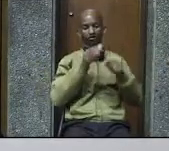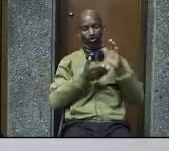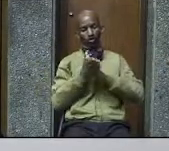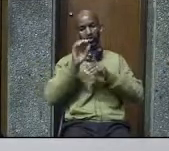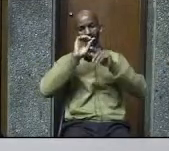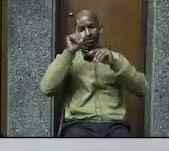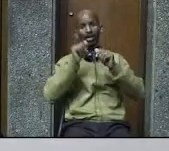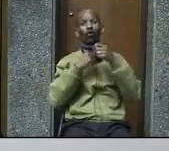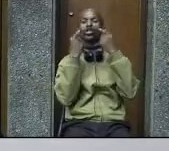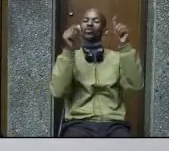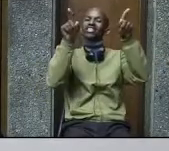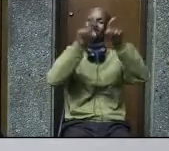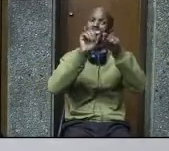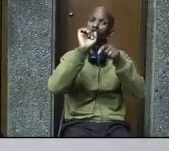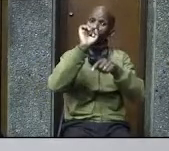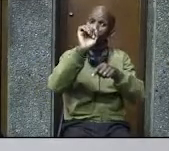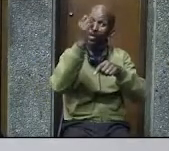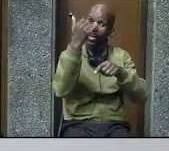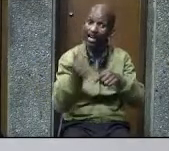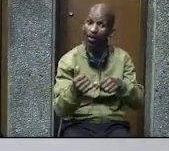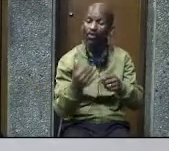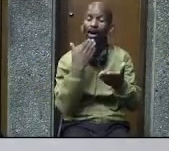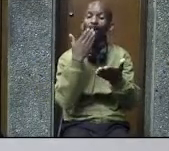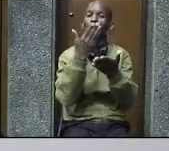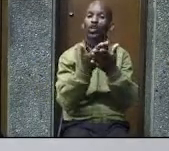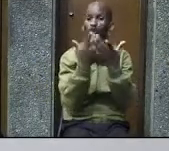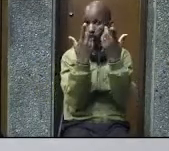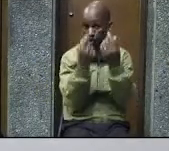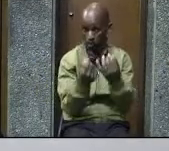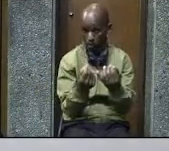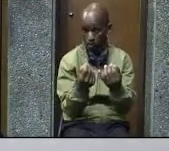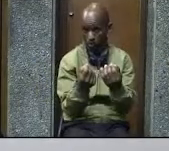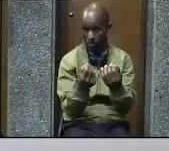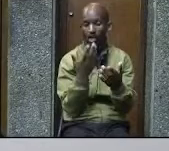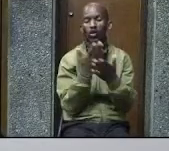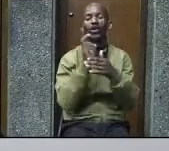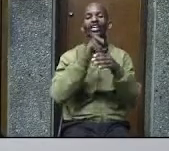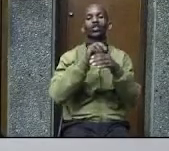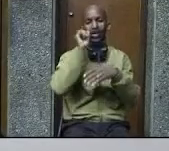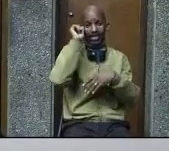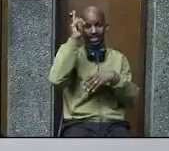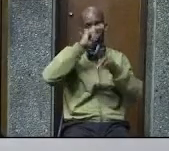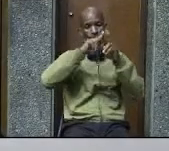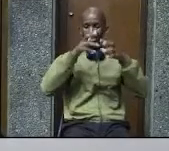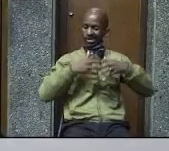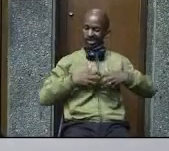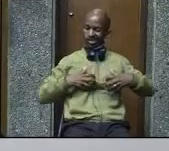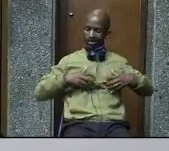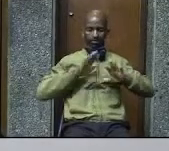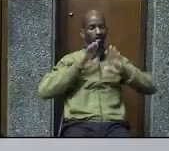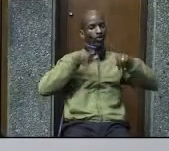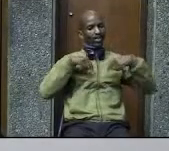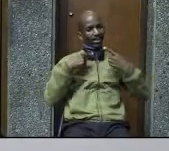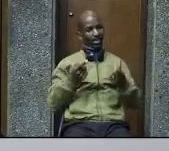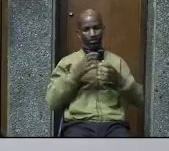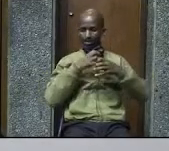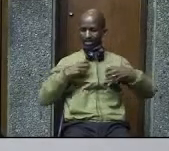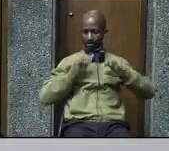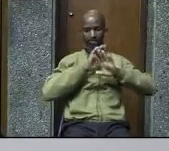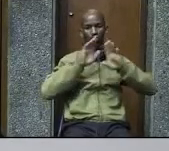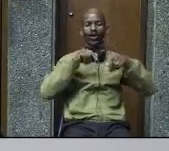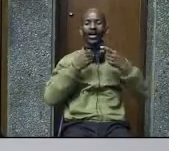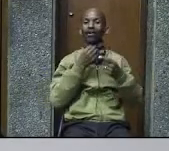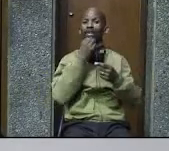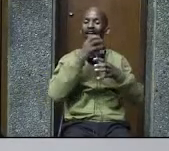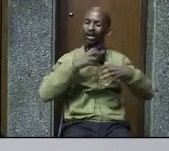clip down and they do the same to you. So the appeal that we're making is that you need to understand we are not angry and we can never be angry. We can't